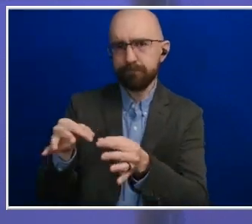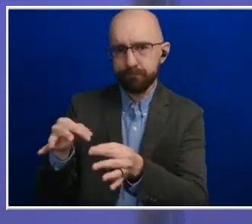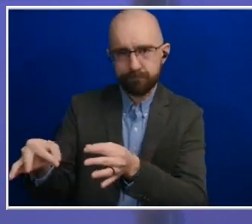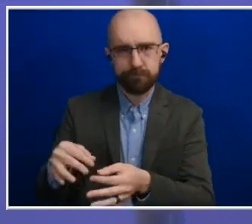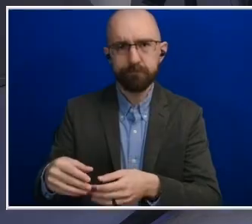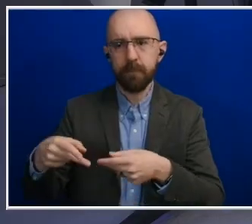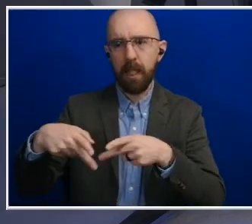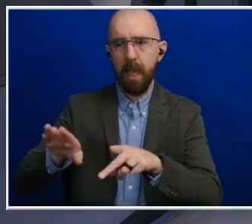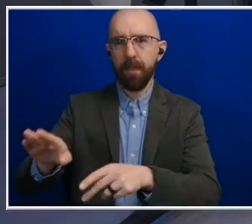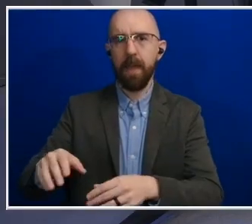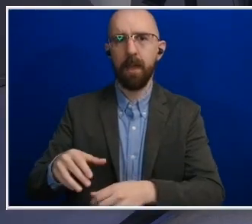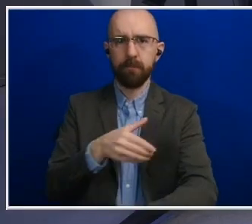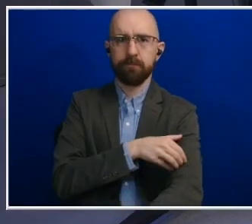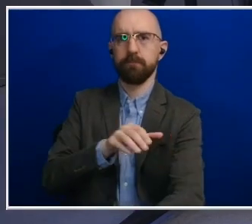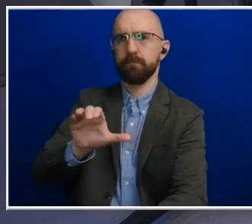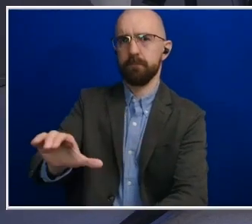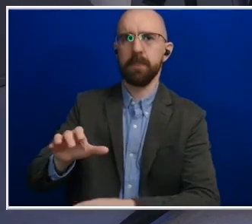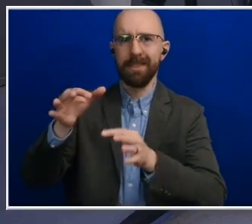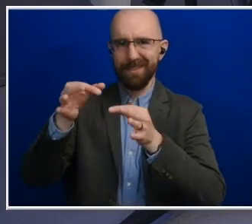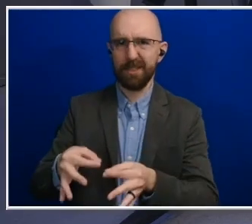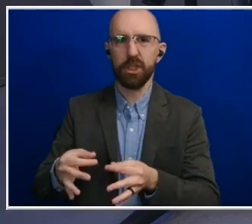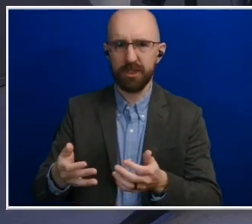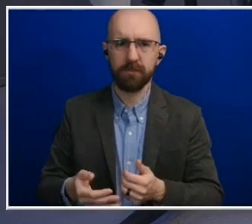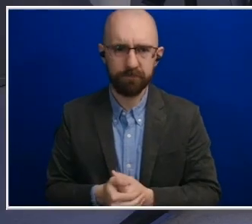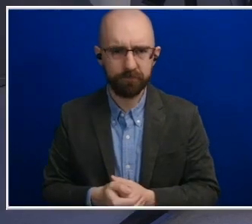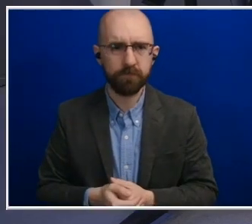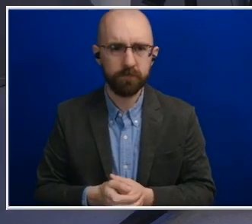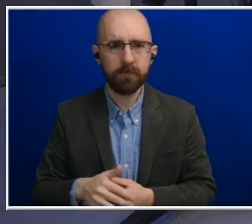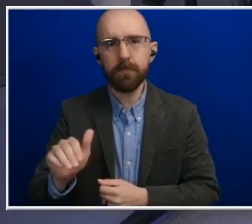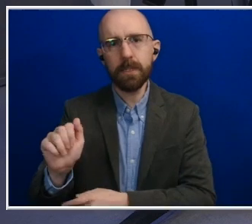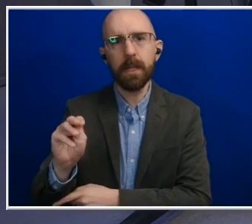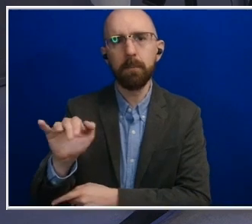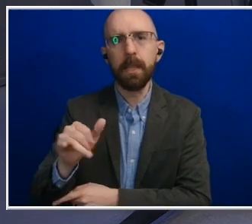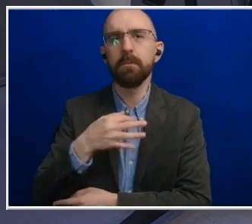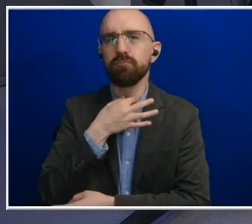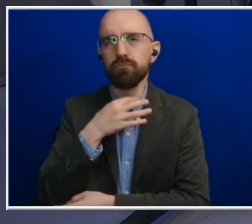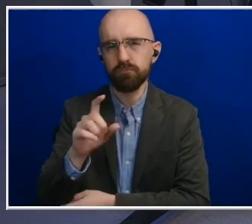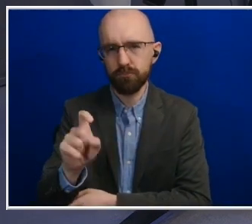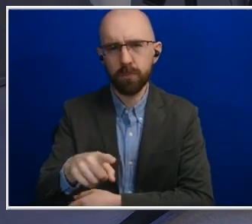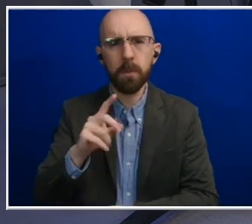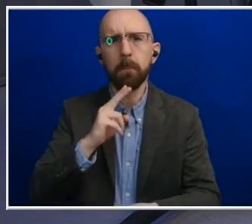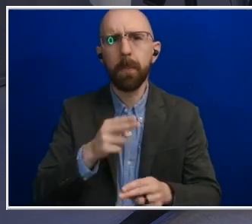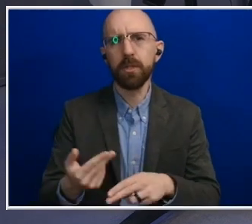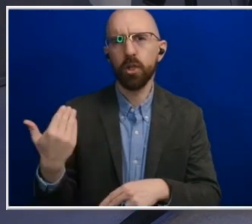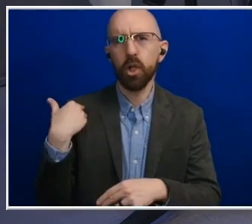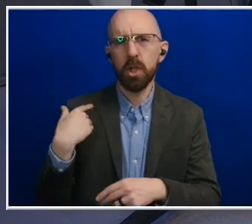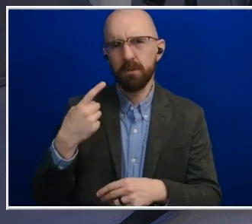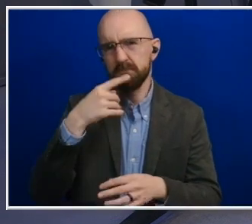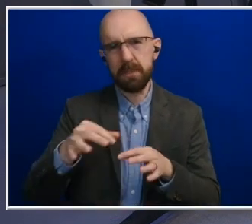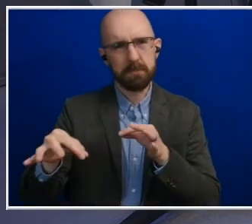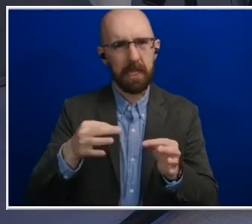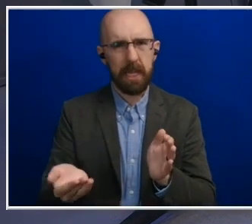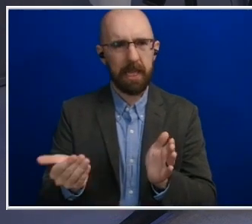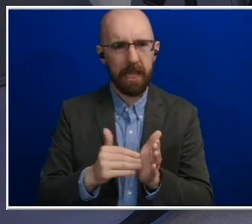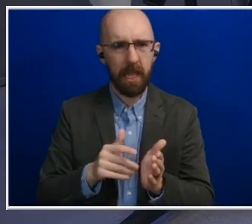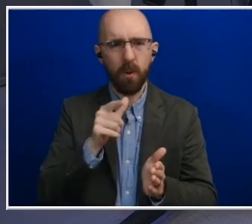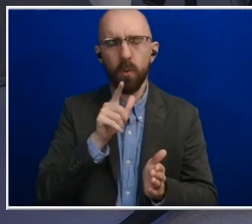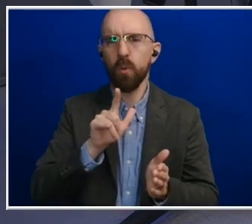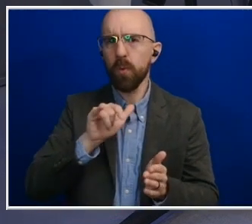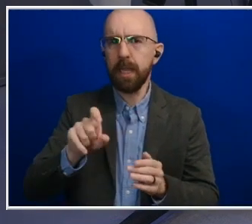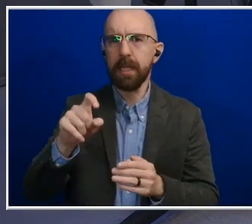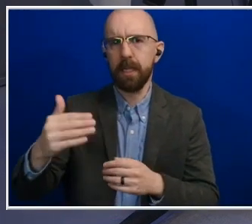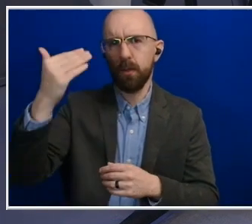forward. Amy has a question, and you mentioned it earlier in the program, but explain it for people who may really need to know. But how